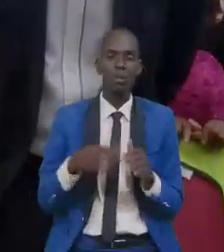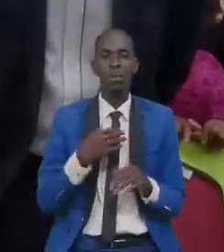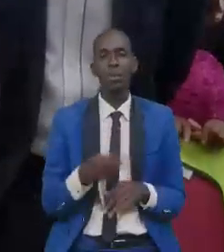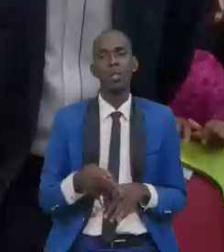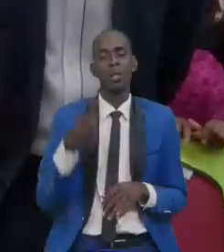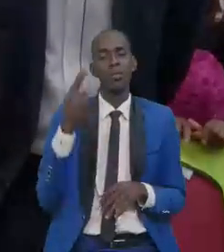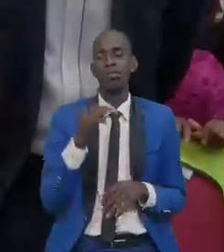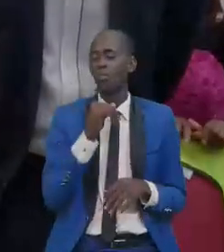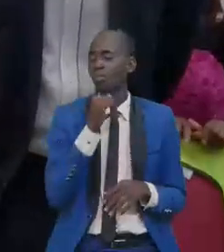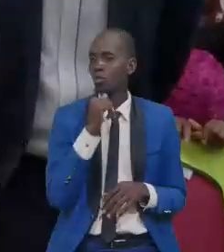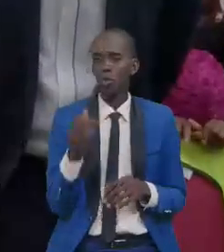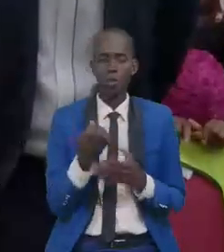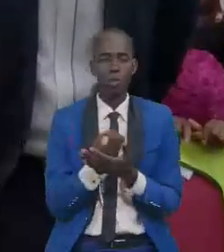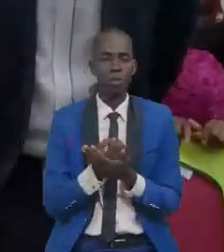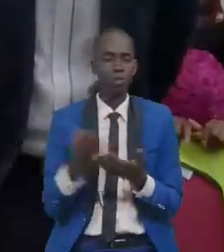inexhaustible,